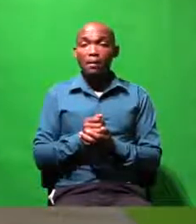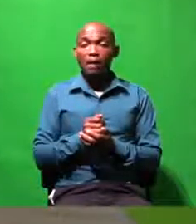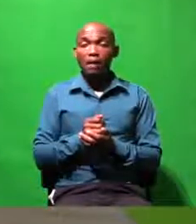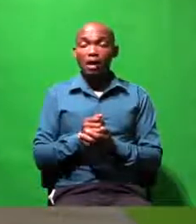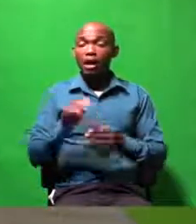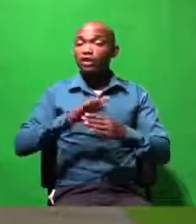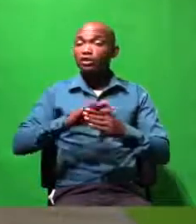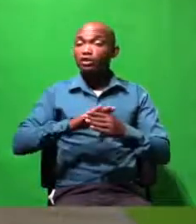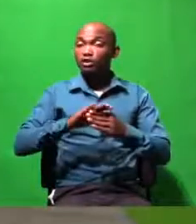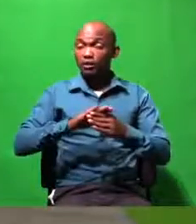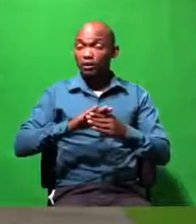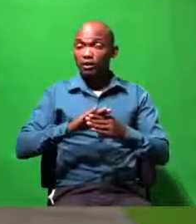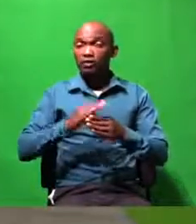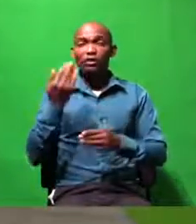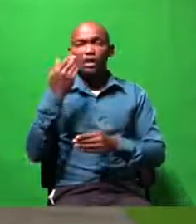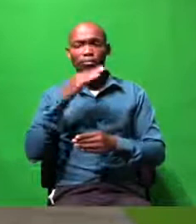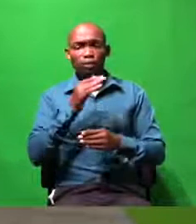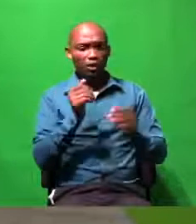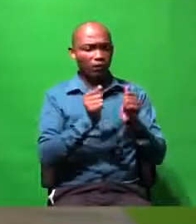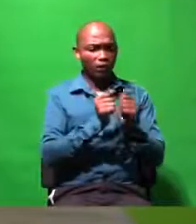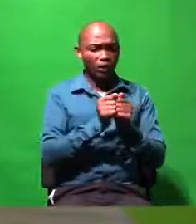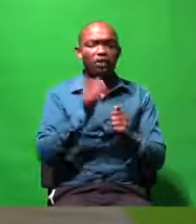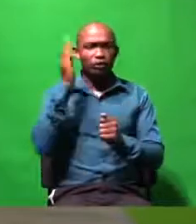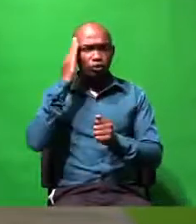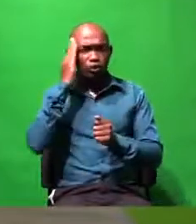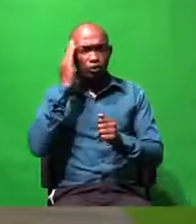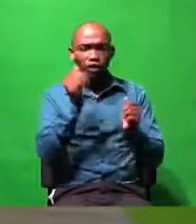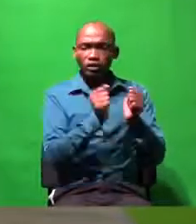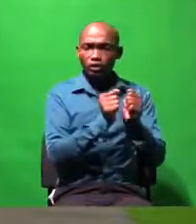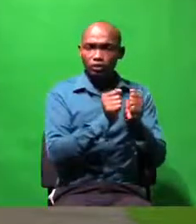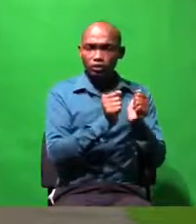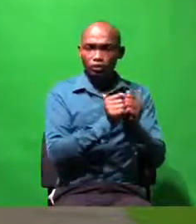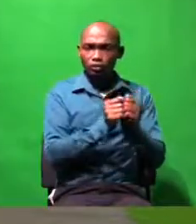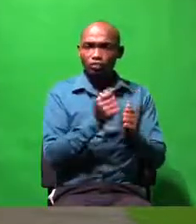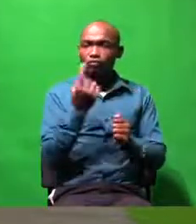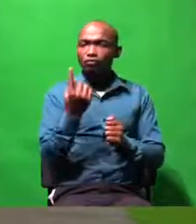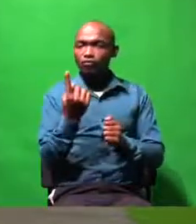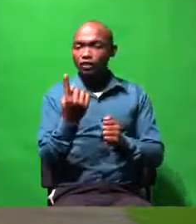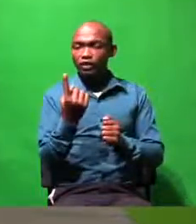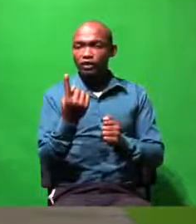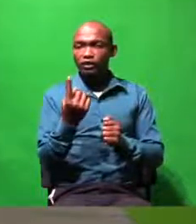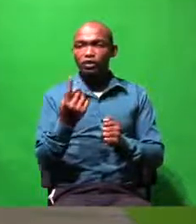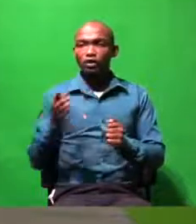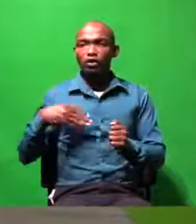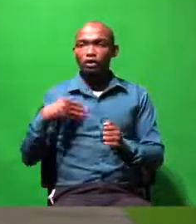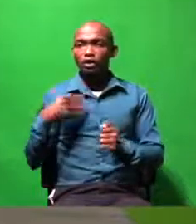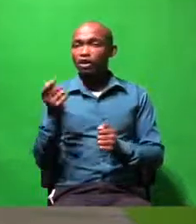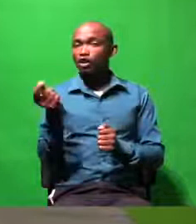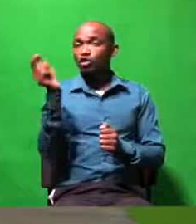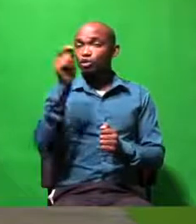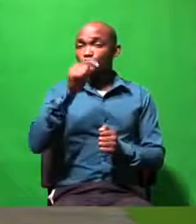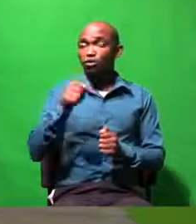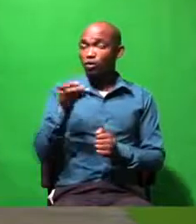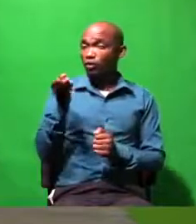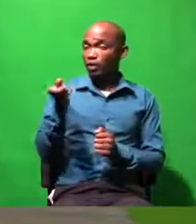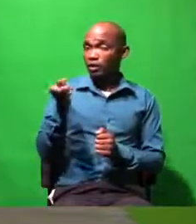uses. We can say the very important things to know the instrument first. In examination, we needed to draw this. So in your work, you can go